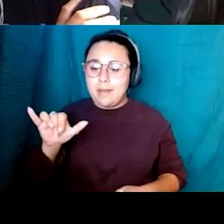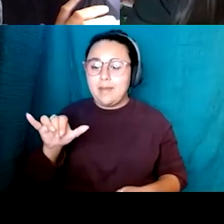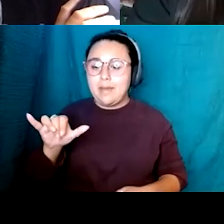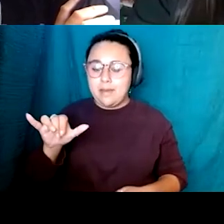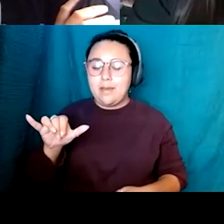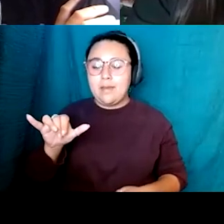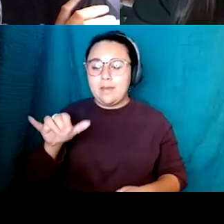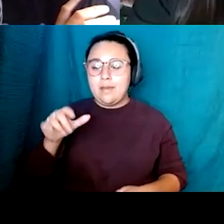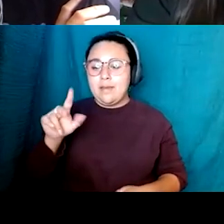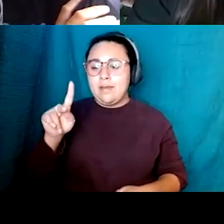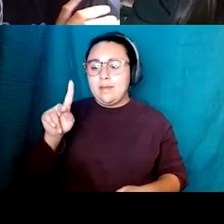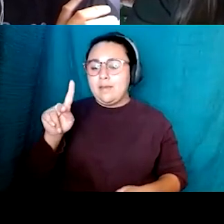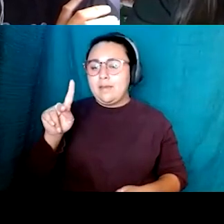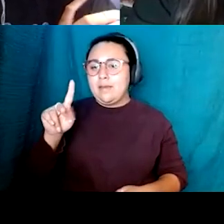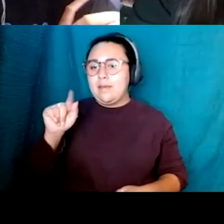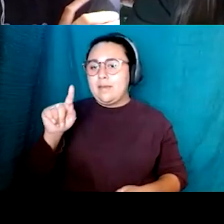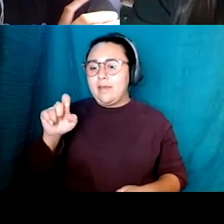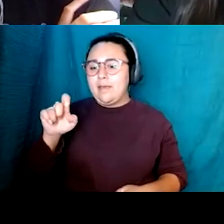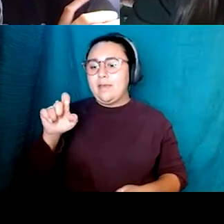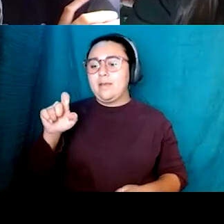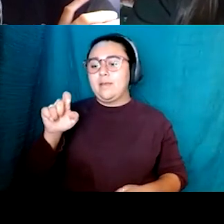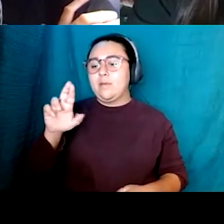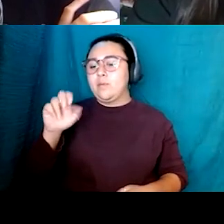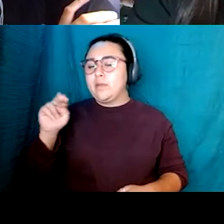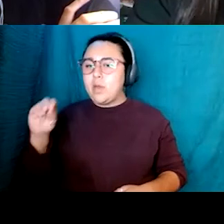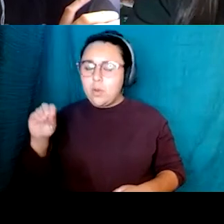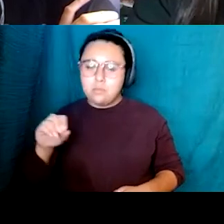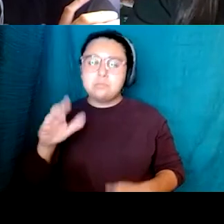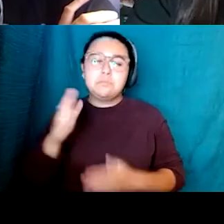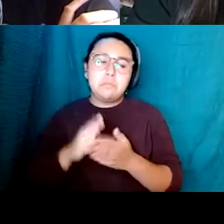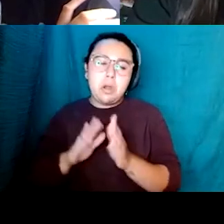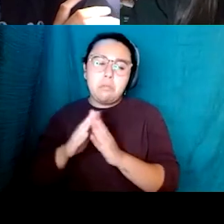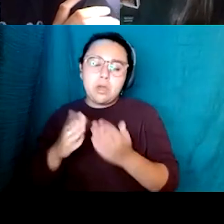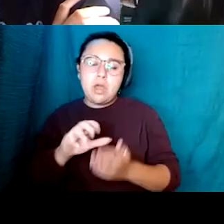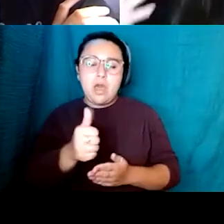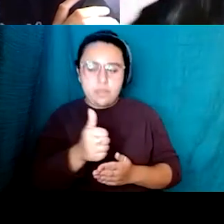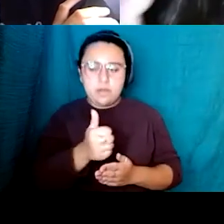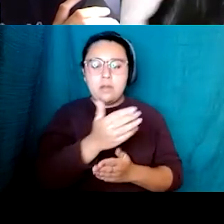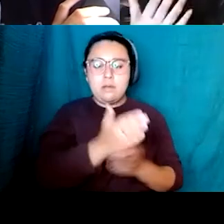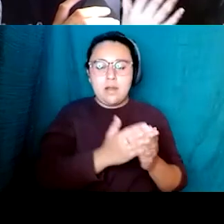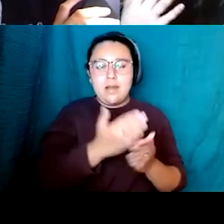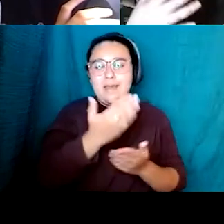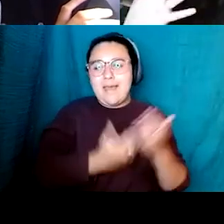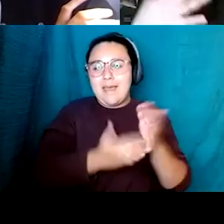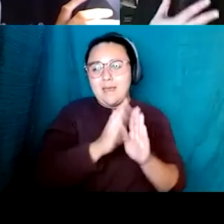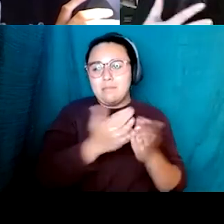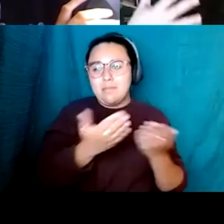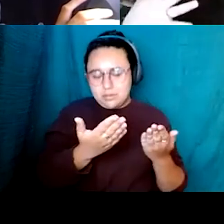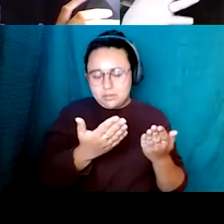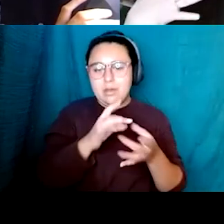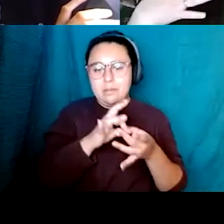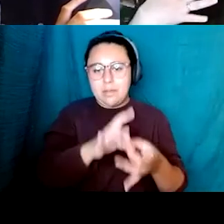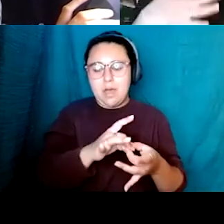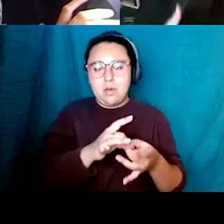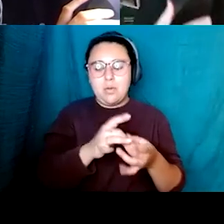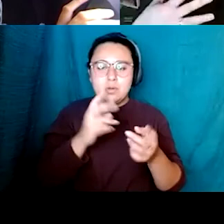Reno. And it's kind of part book and then also part handbook about really reflecting on yourself and your